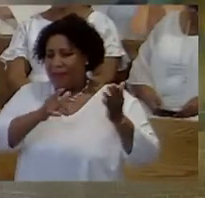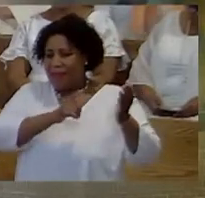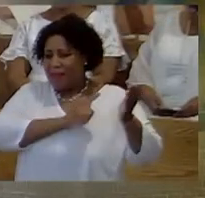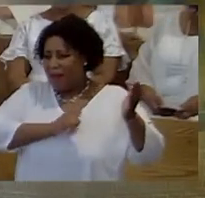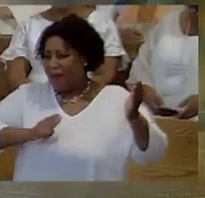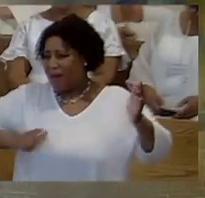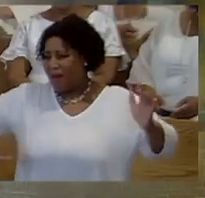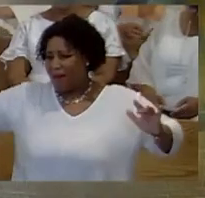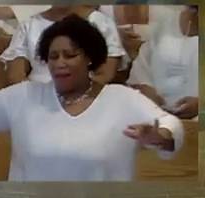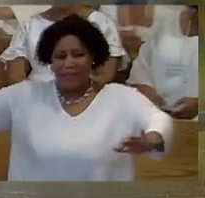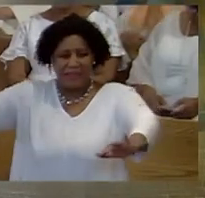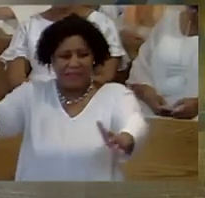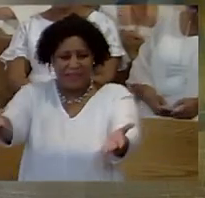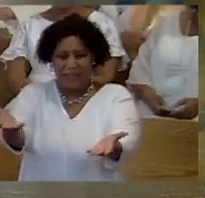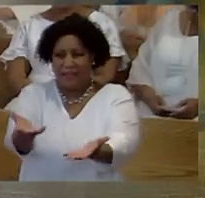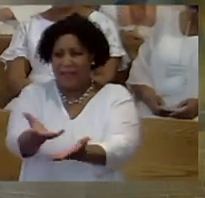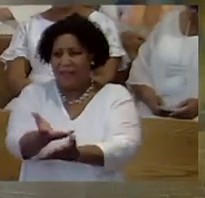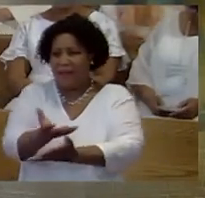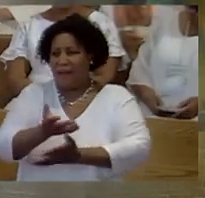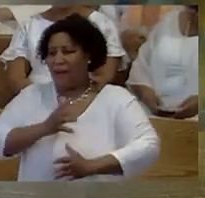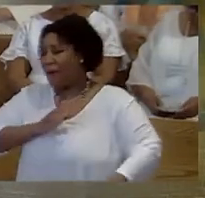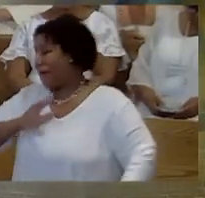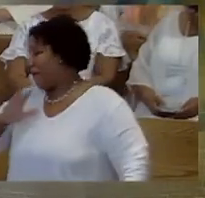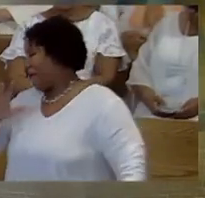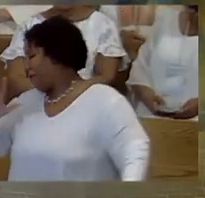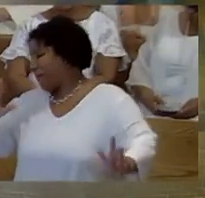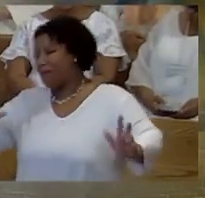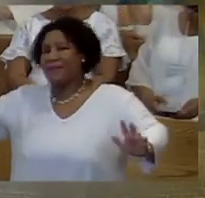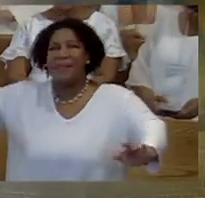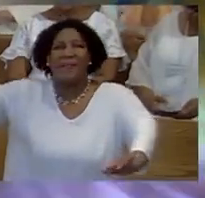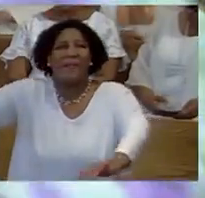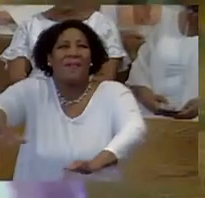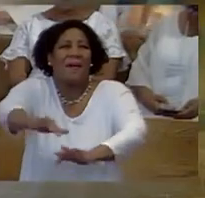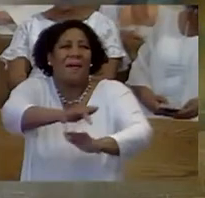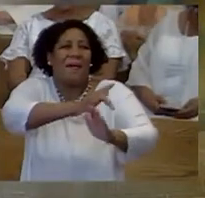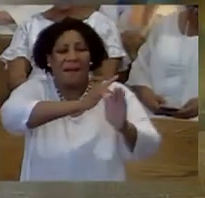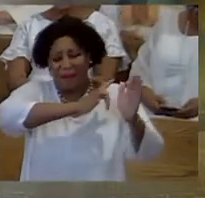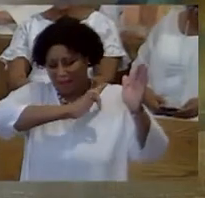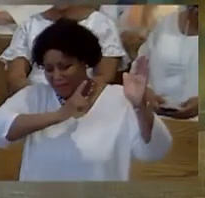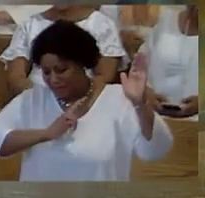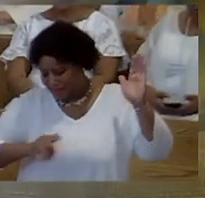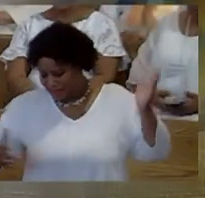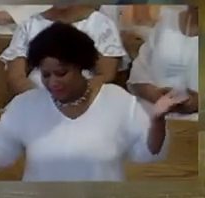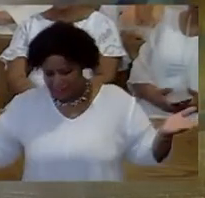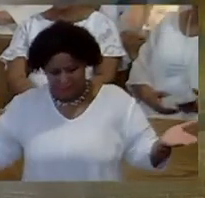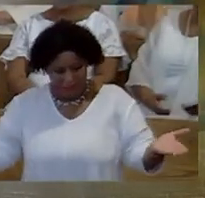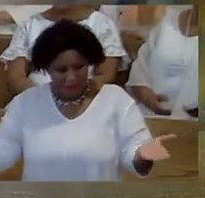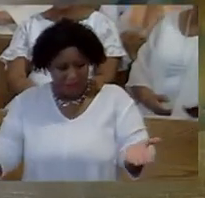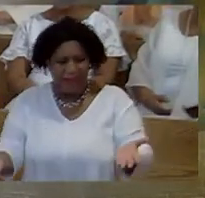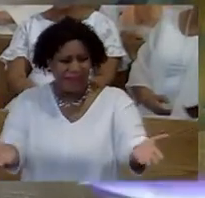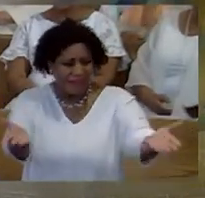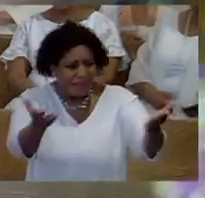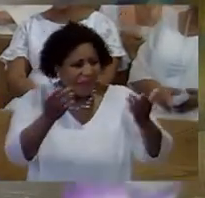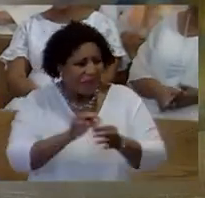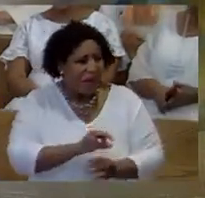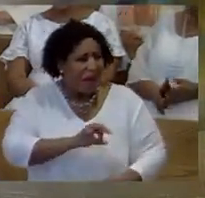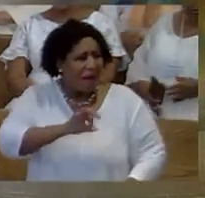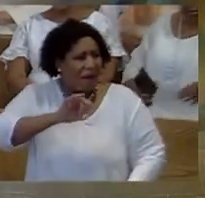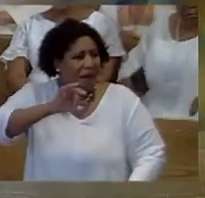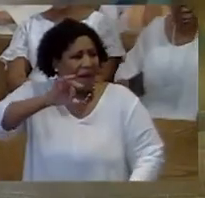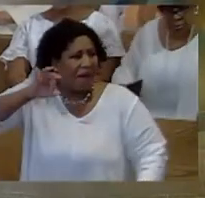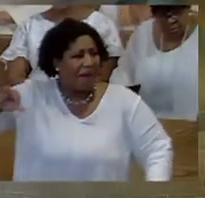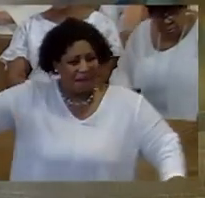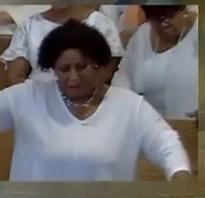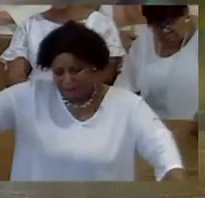of the Lord is here. Oh, presence of the Lord is here. Spirit of the Lord